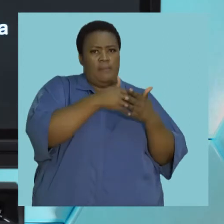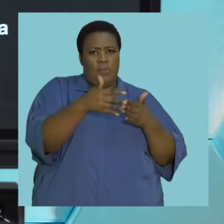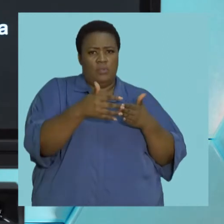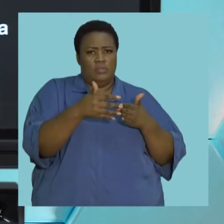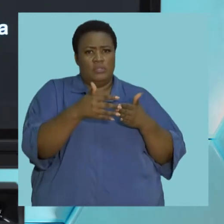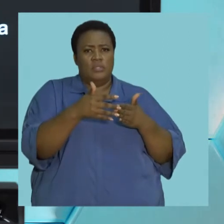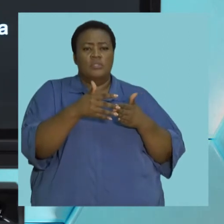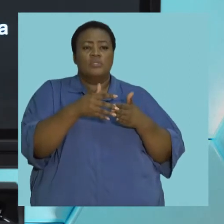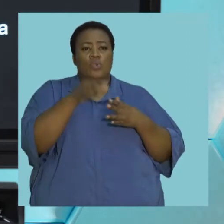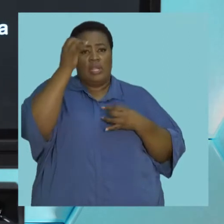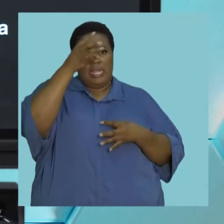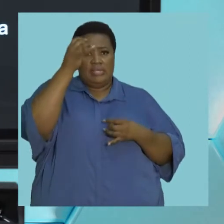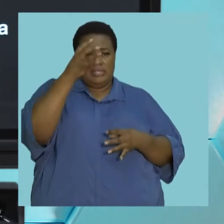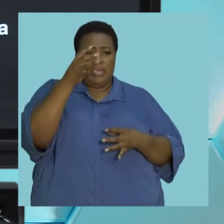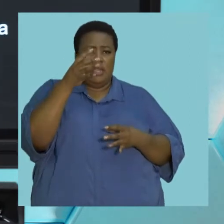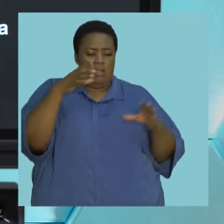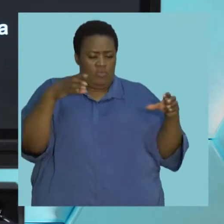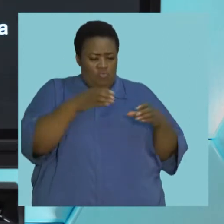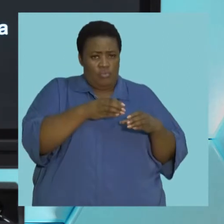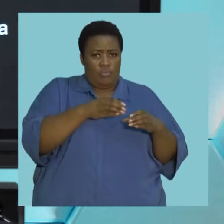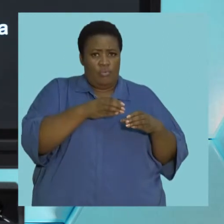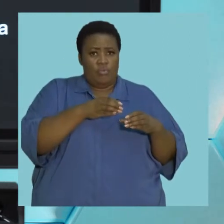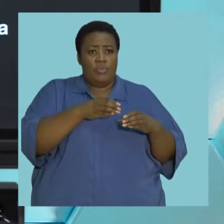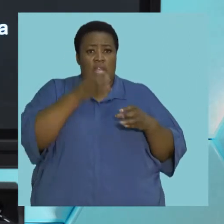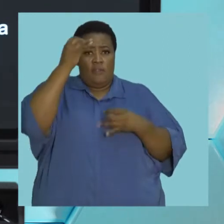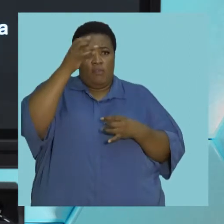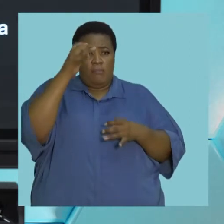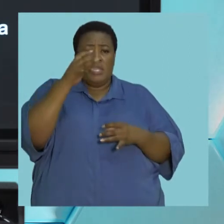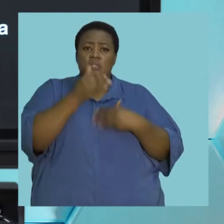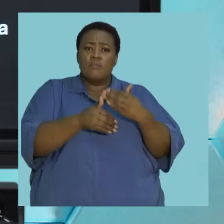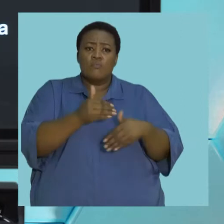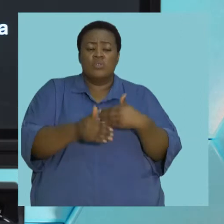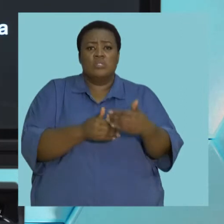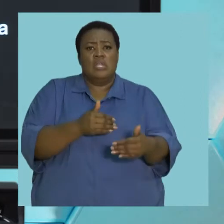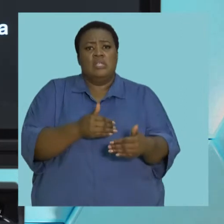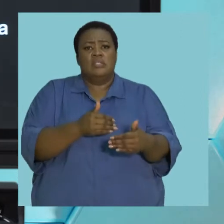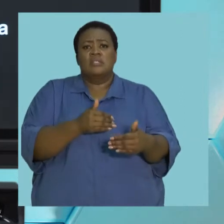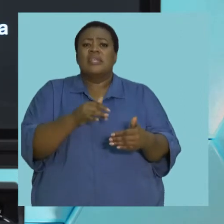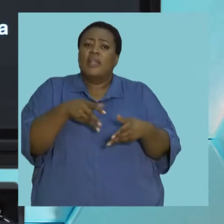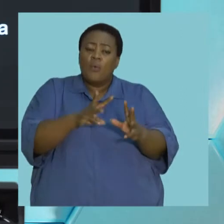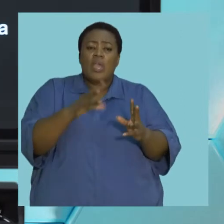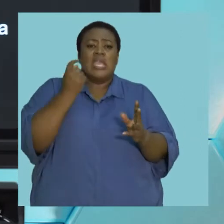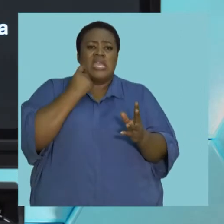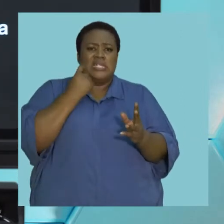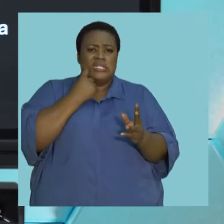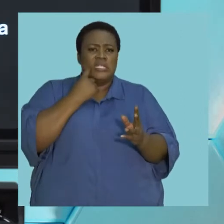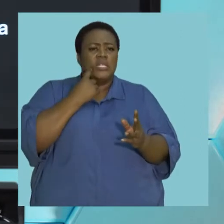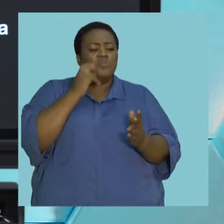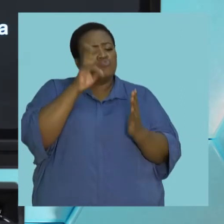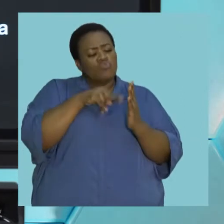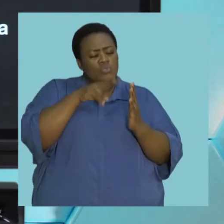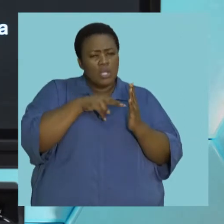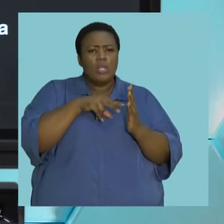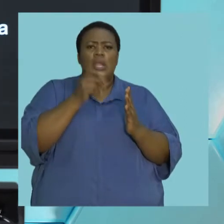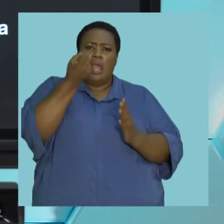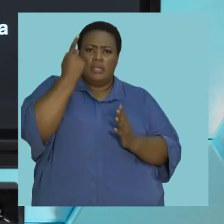data and we process that information so that we can present that information in a way that it's easier to read or it's easier